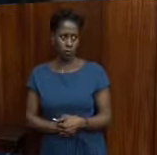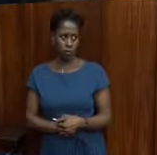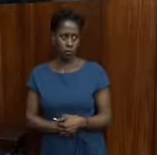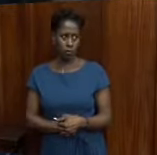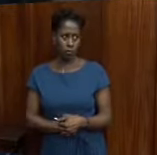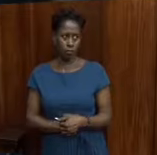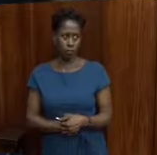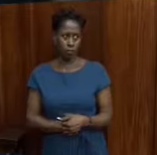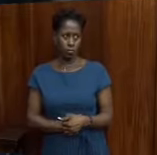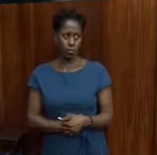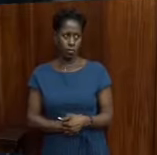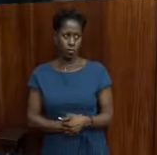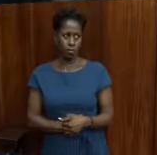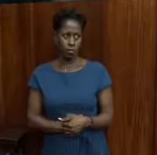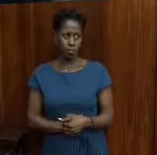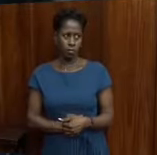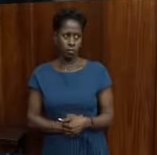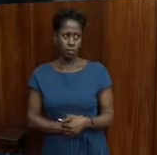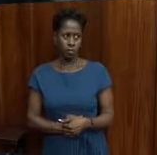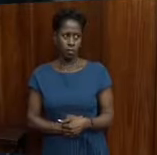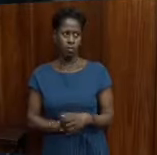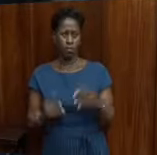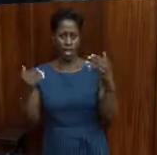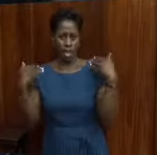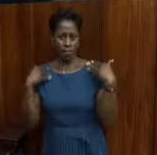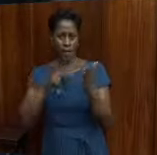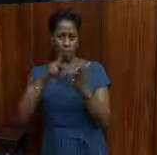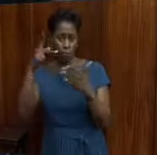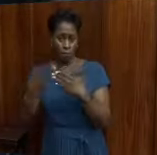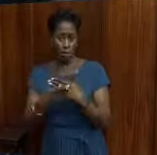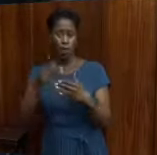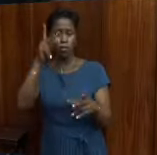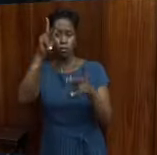program. It is time we have a diaspora investment program.